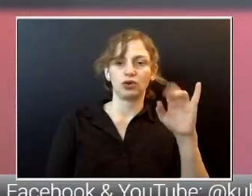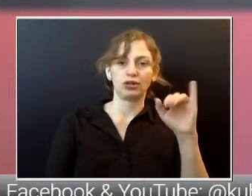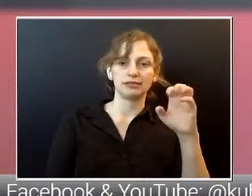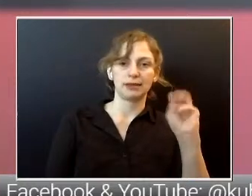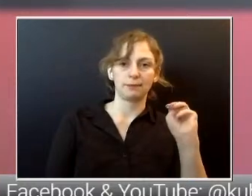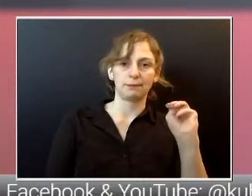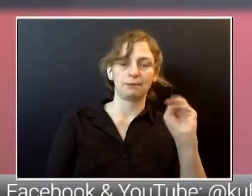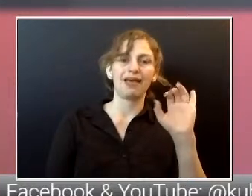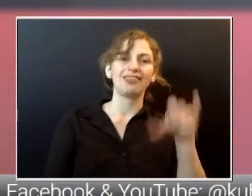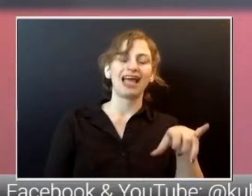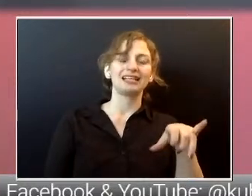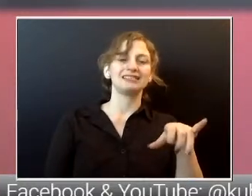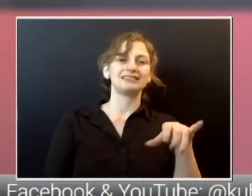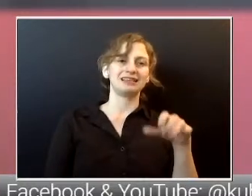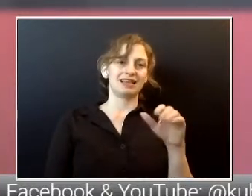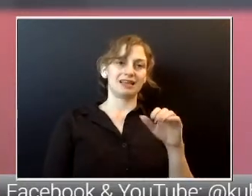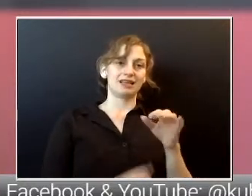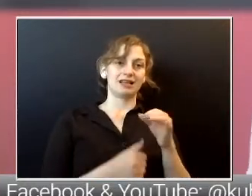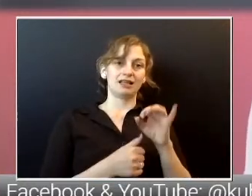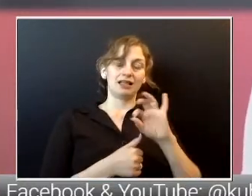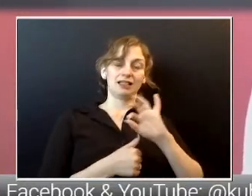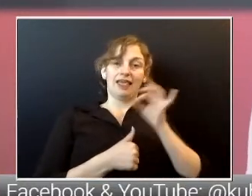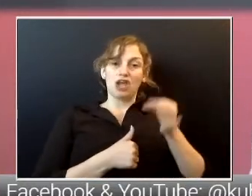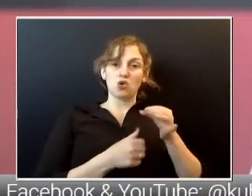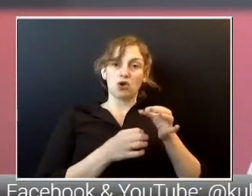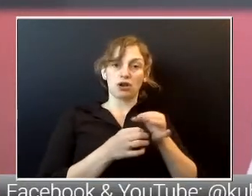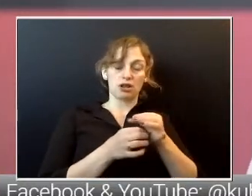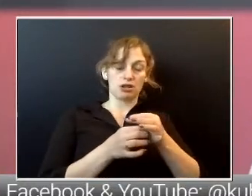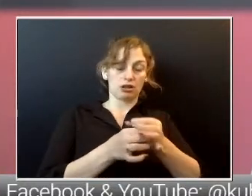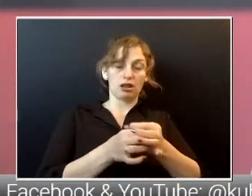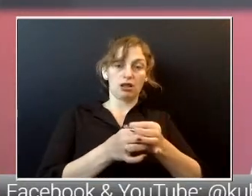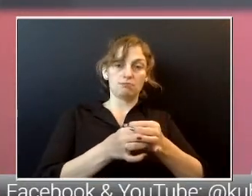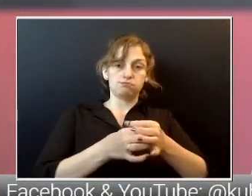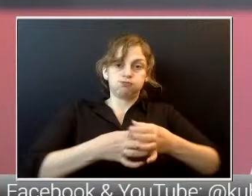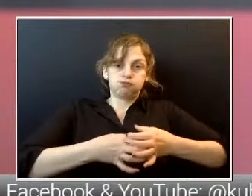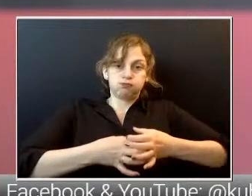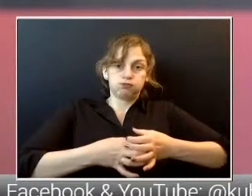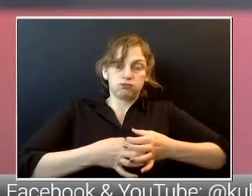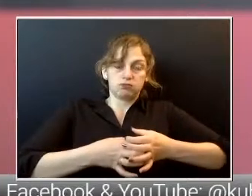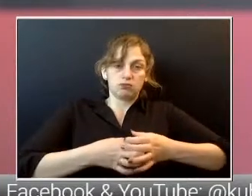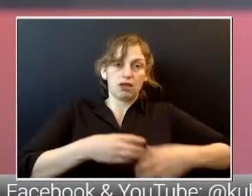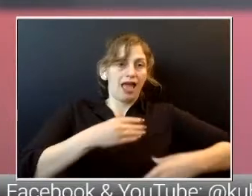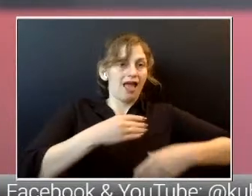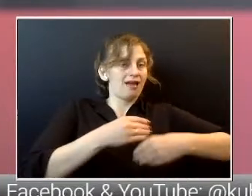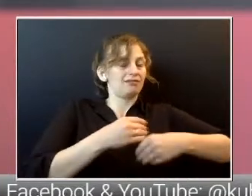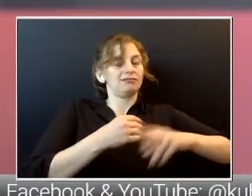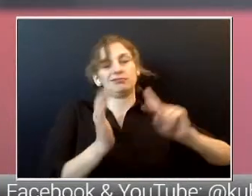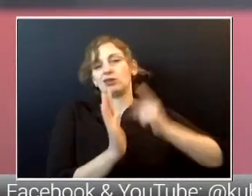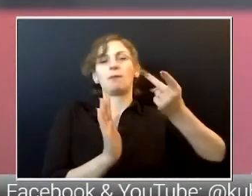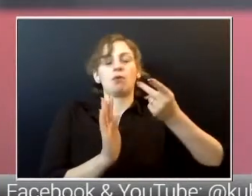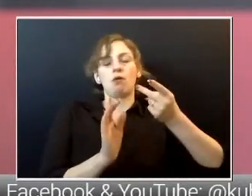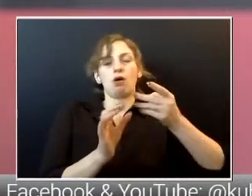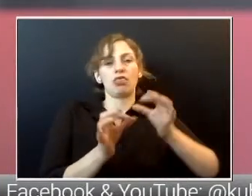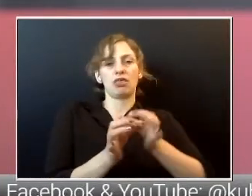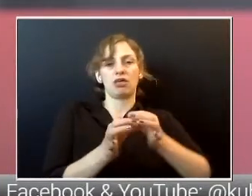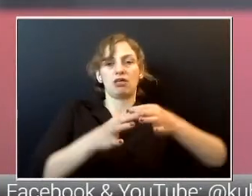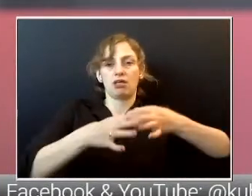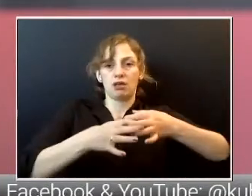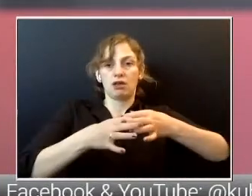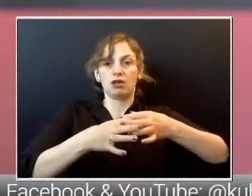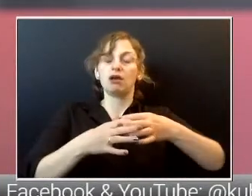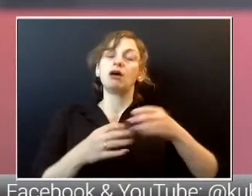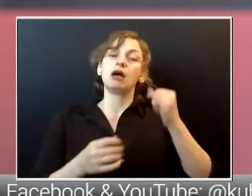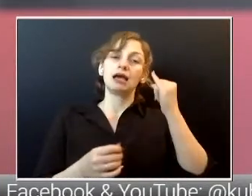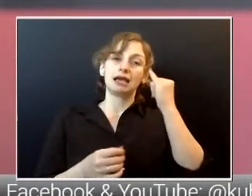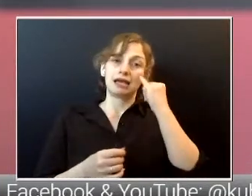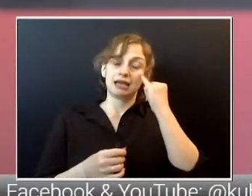being twice what a normal diameter is. And when you have the larger the diameter of the aorta, the